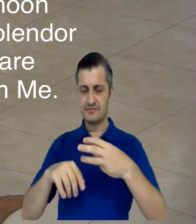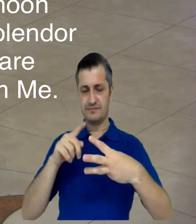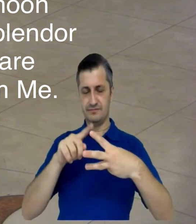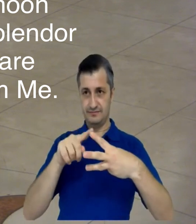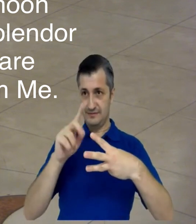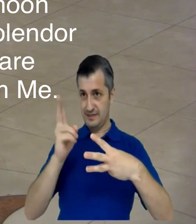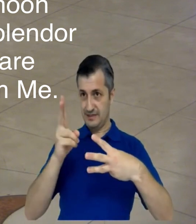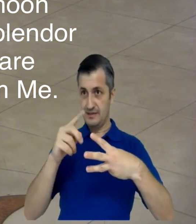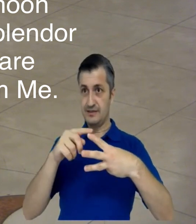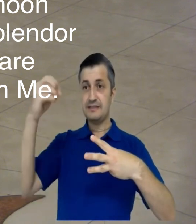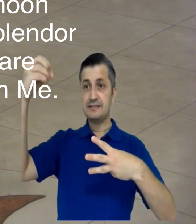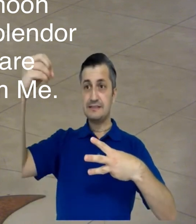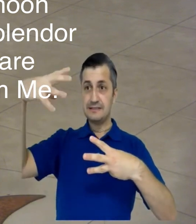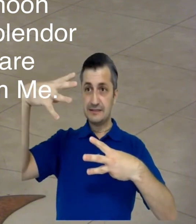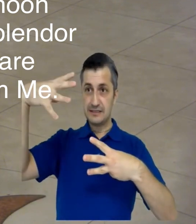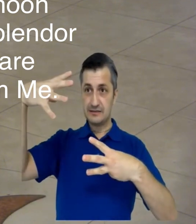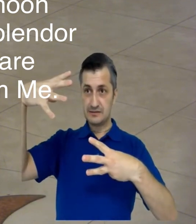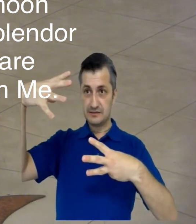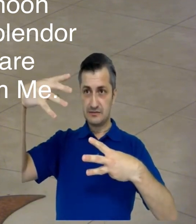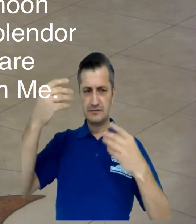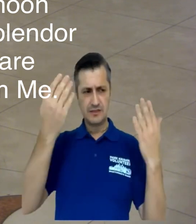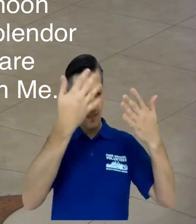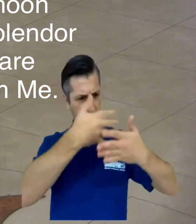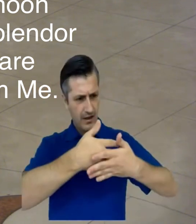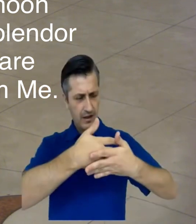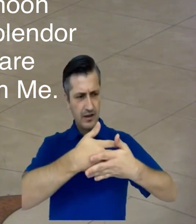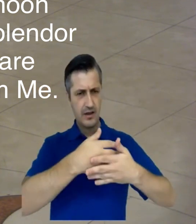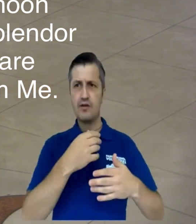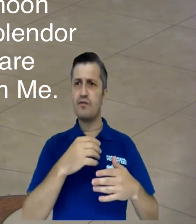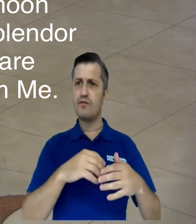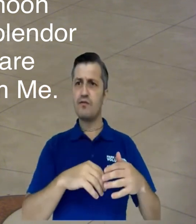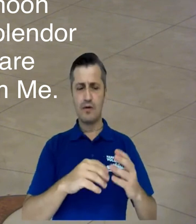which dissipates the darkness of this whole world,